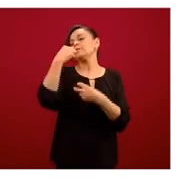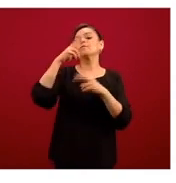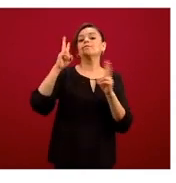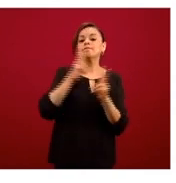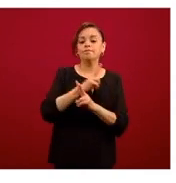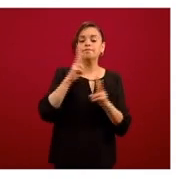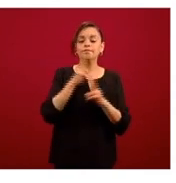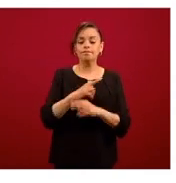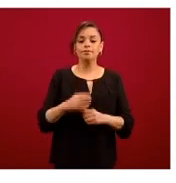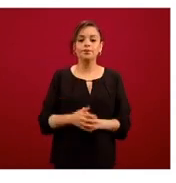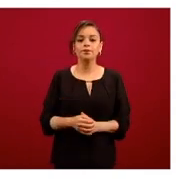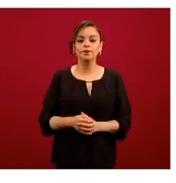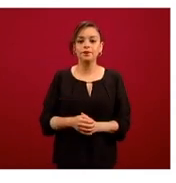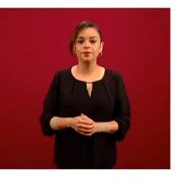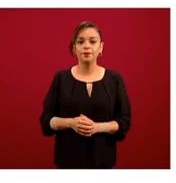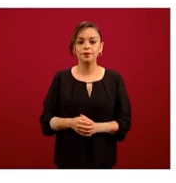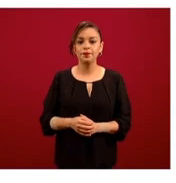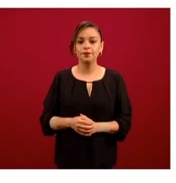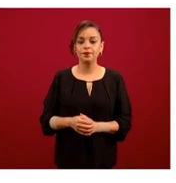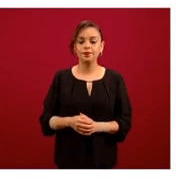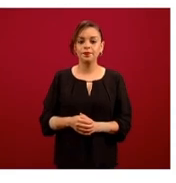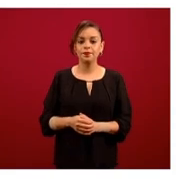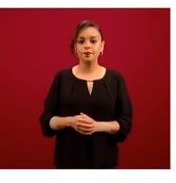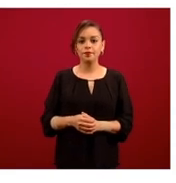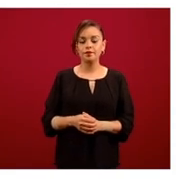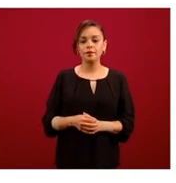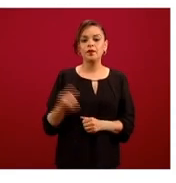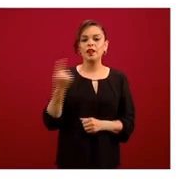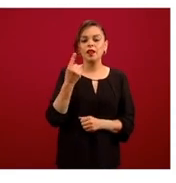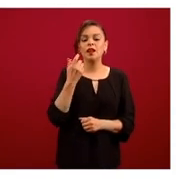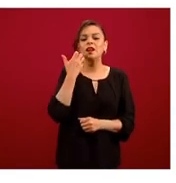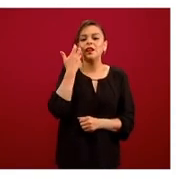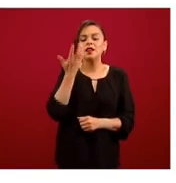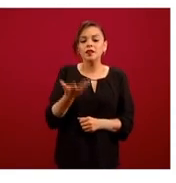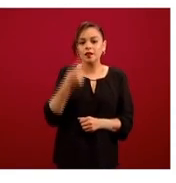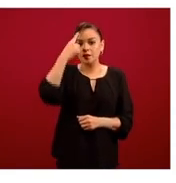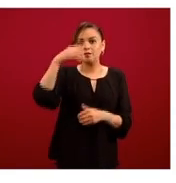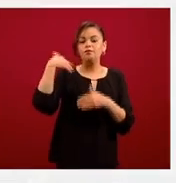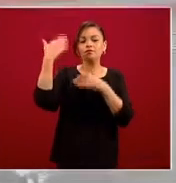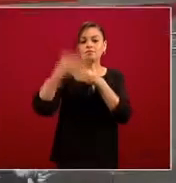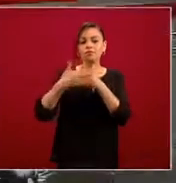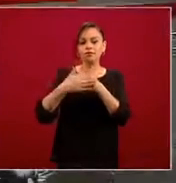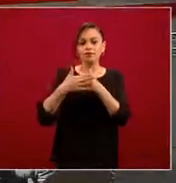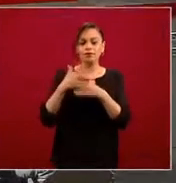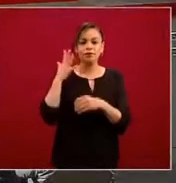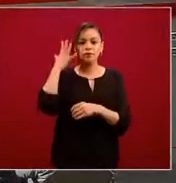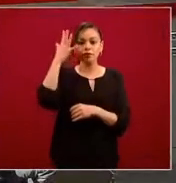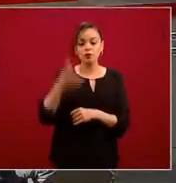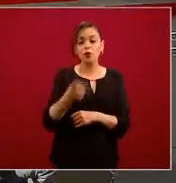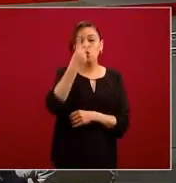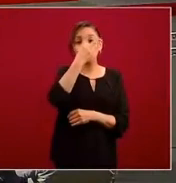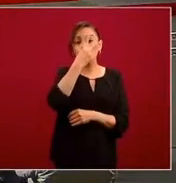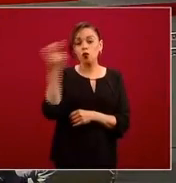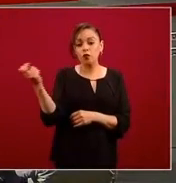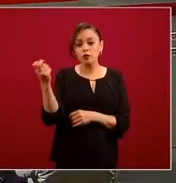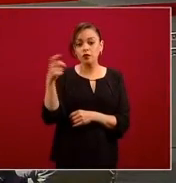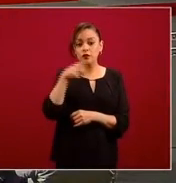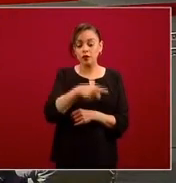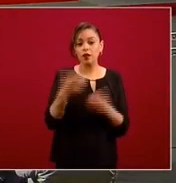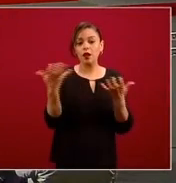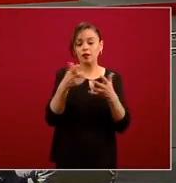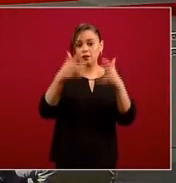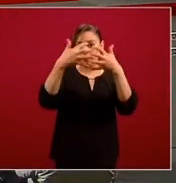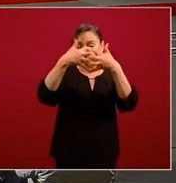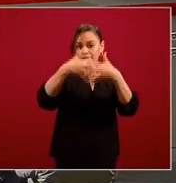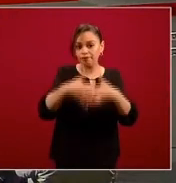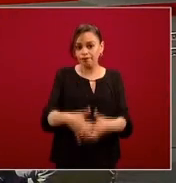Now, the last piece of equipment, I'm not going to spend too much time telling you about this, but we are supposed to have 200 pieces